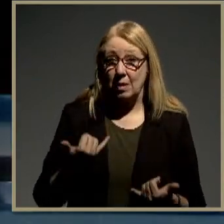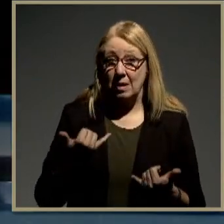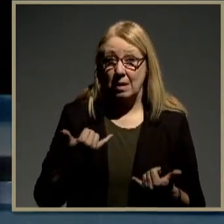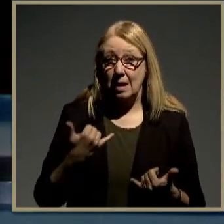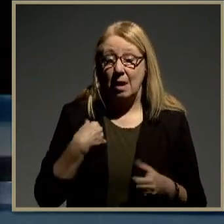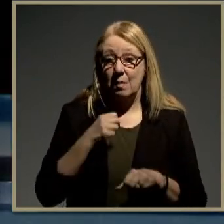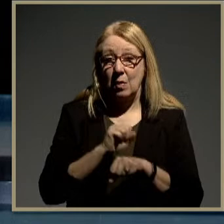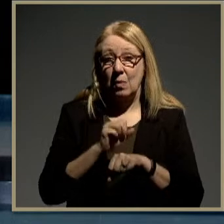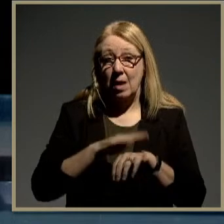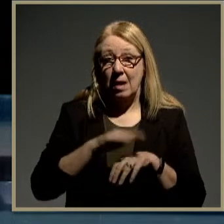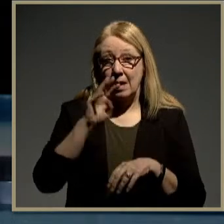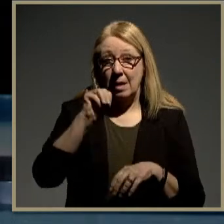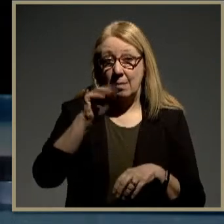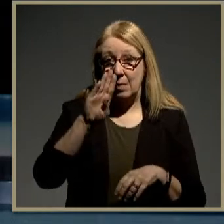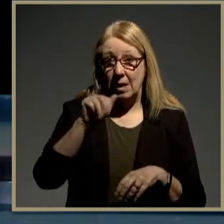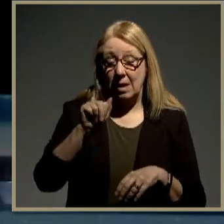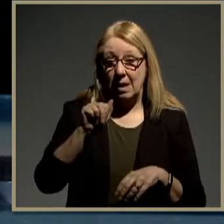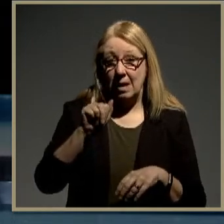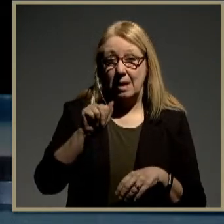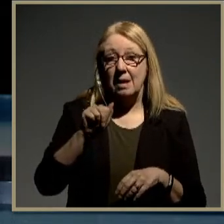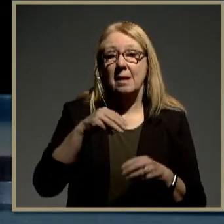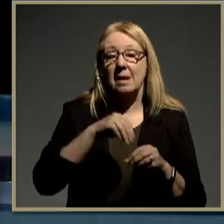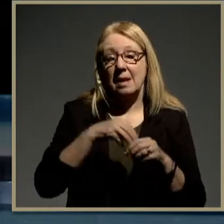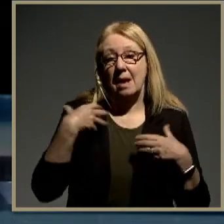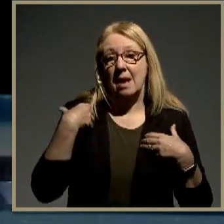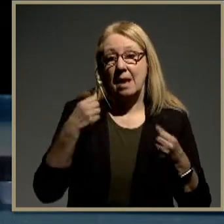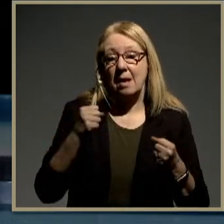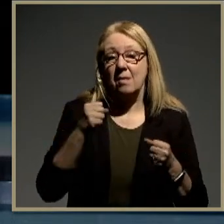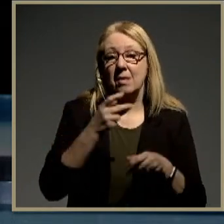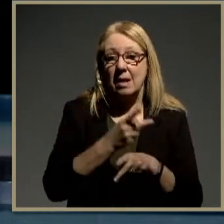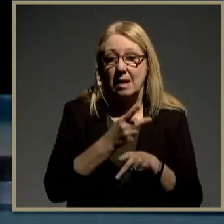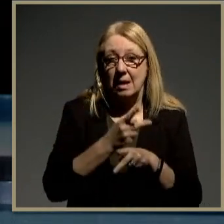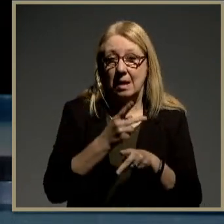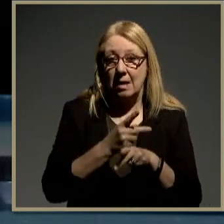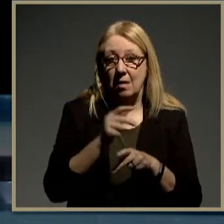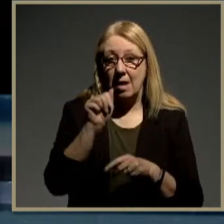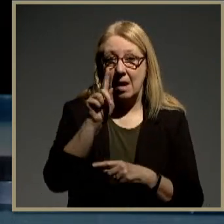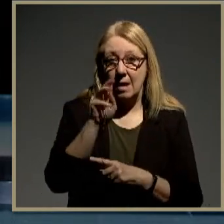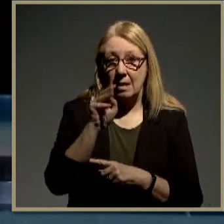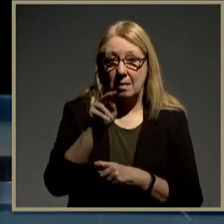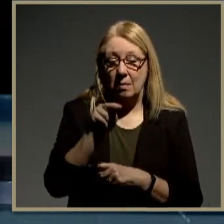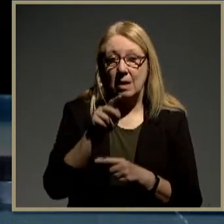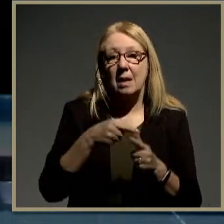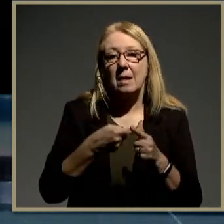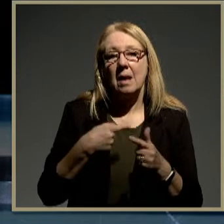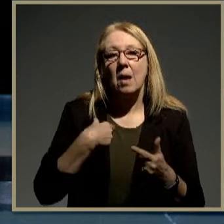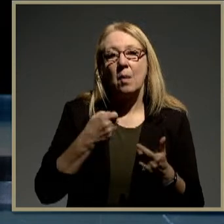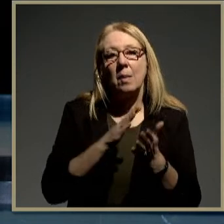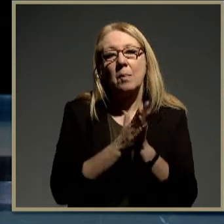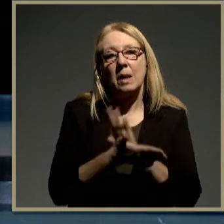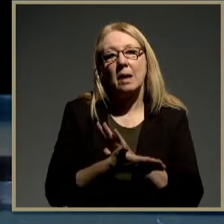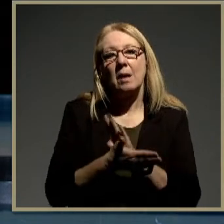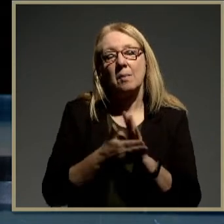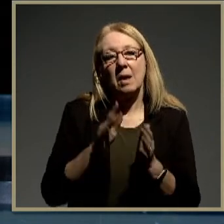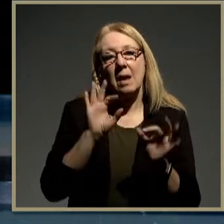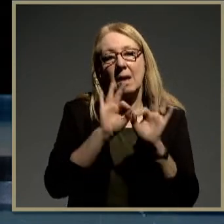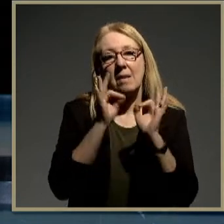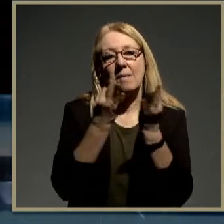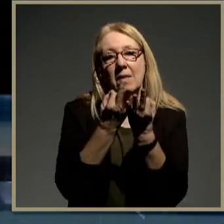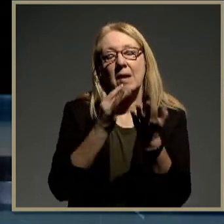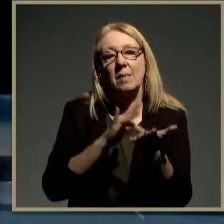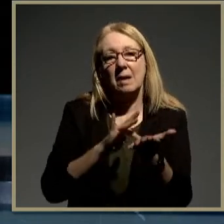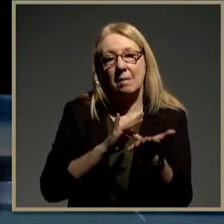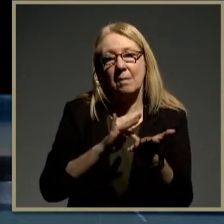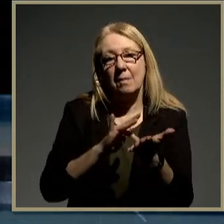an MBA with UCCS with a focus in healthcare administration, and my ultimate career goal is to be a family medicine physician. So that's definitely a lot more